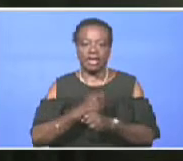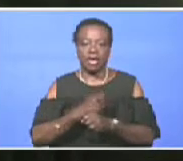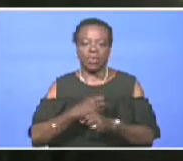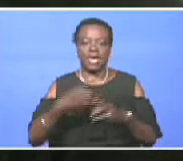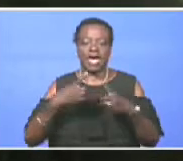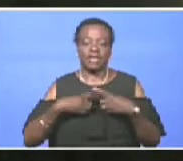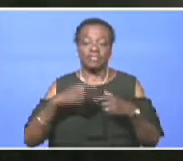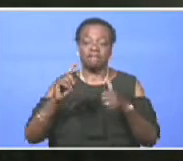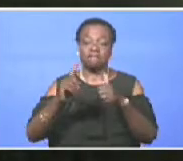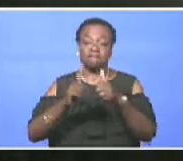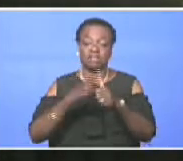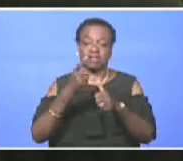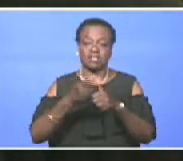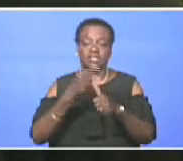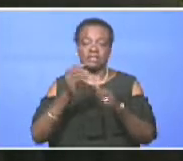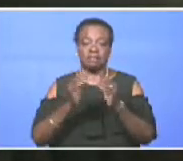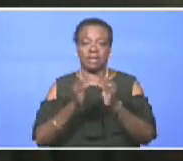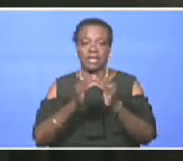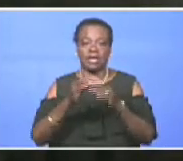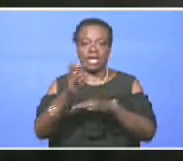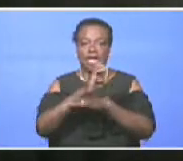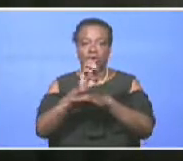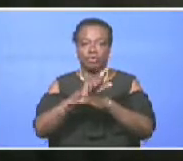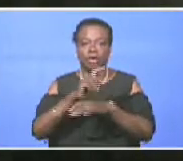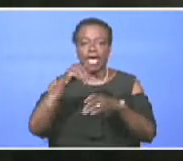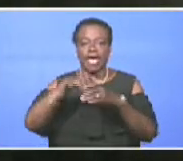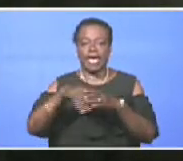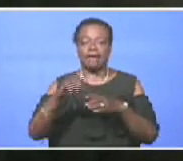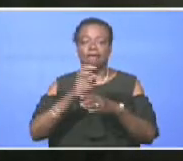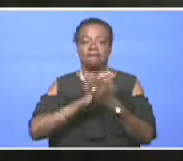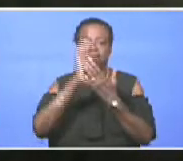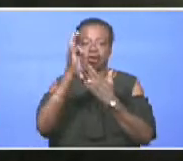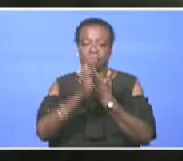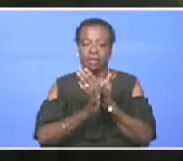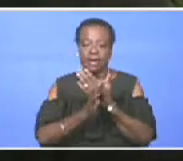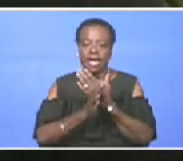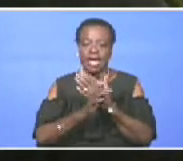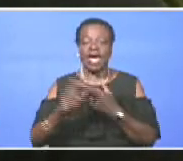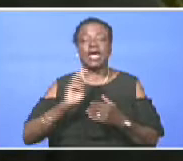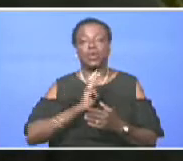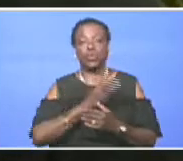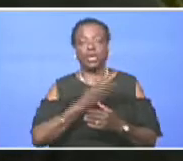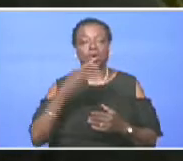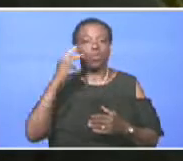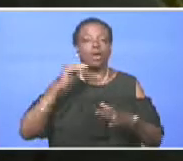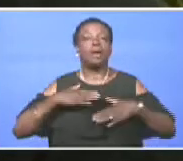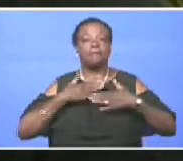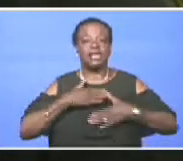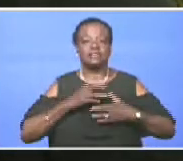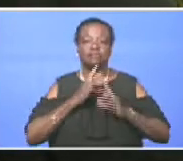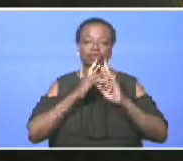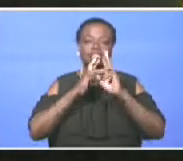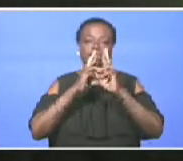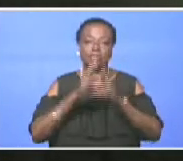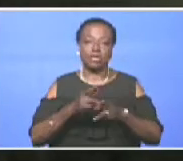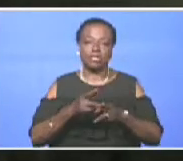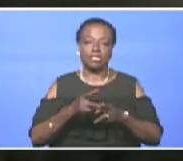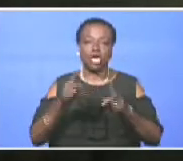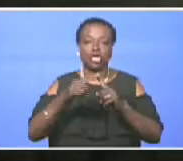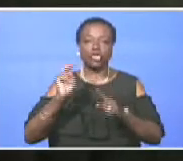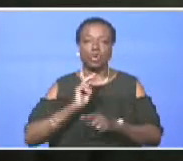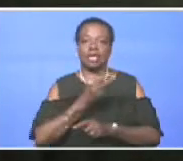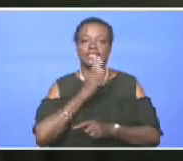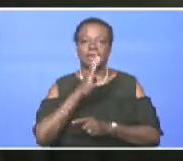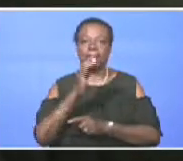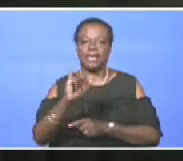Eleuthera early in February. And we were quite pleased with the response to us being